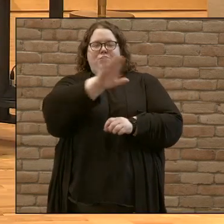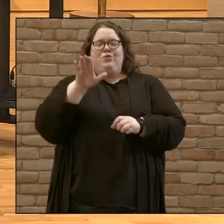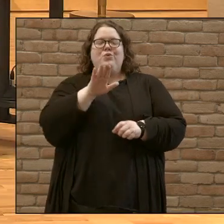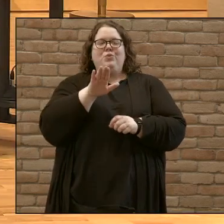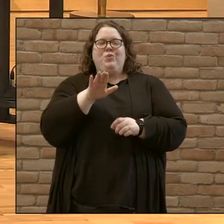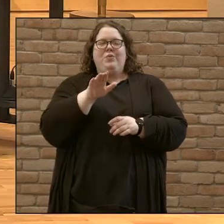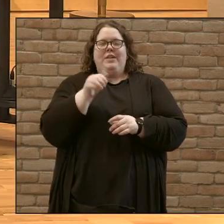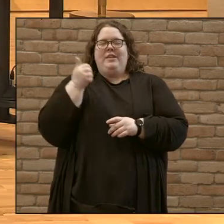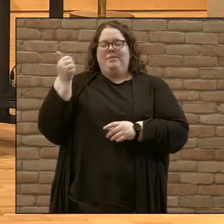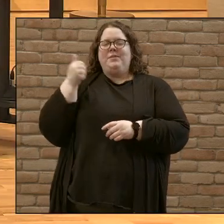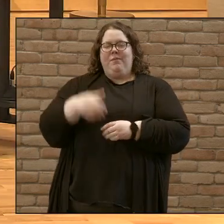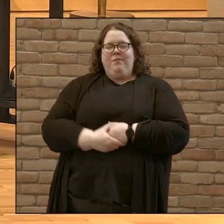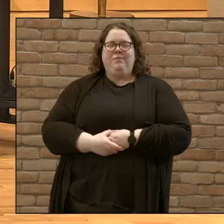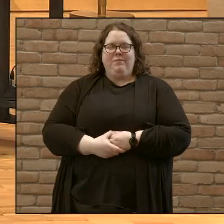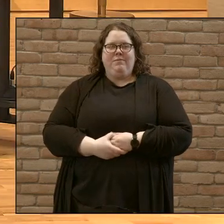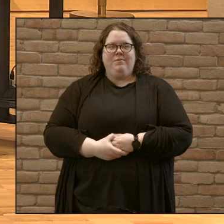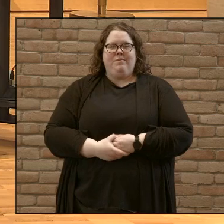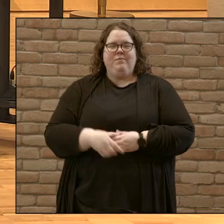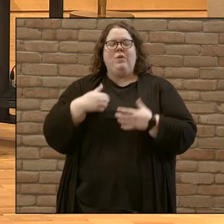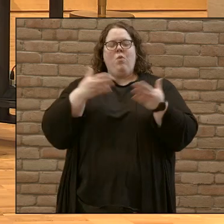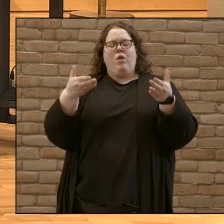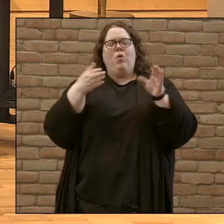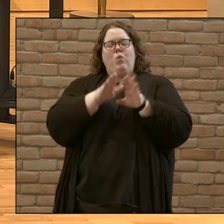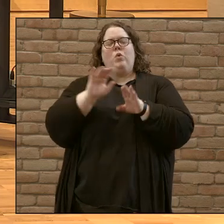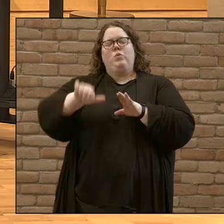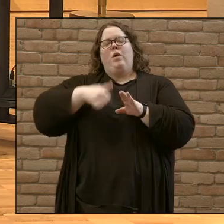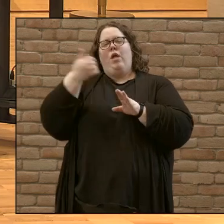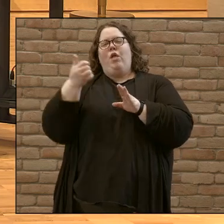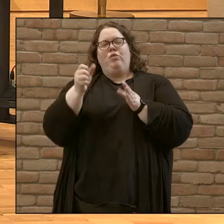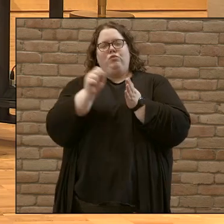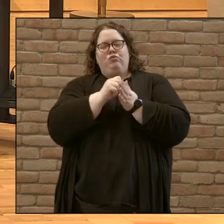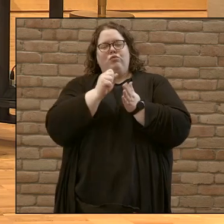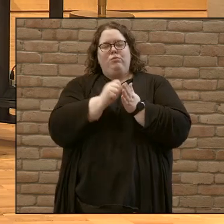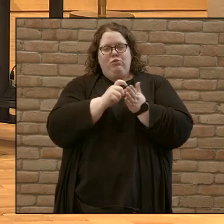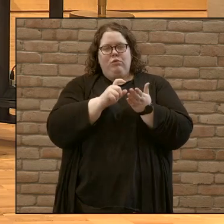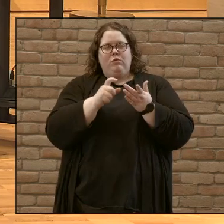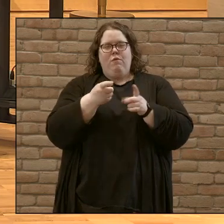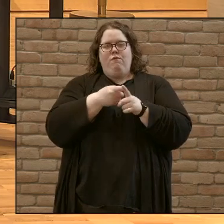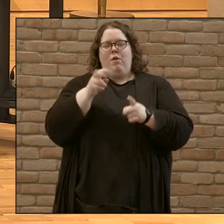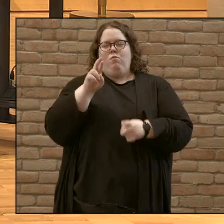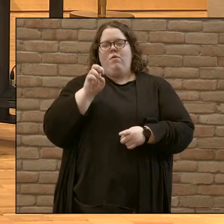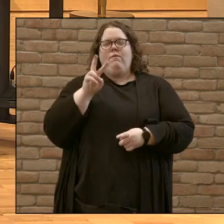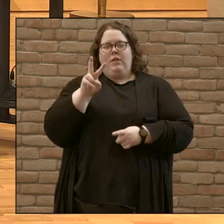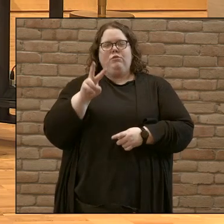with another piece of our scripture for today from Revelation.